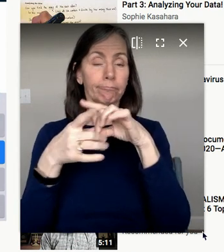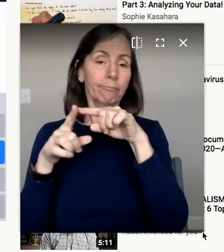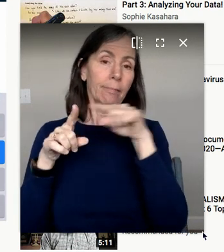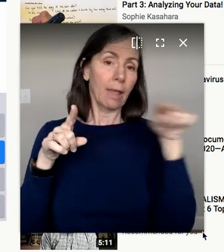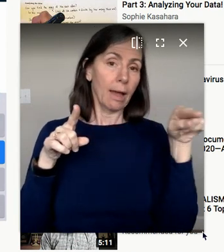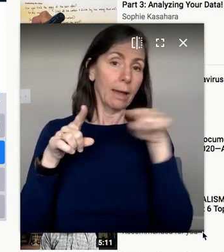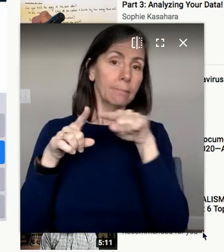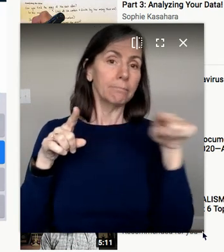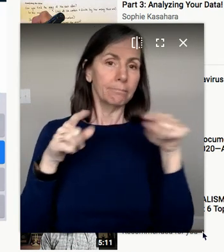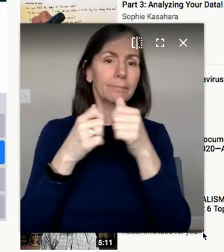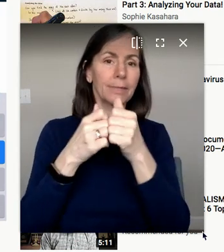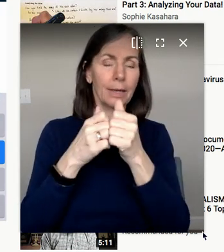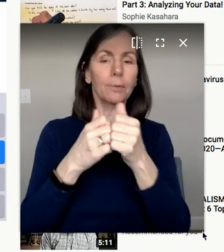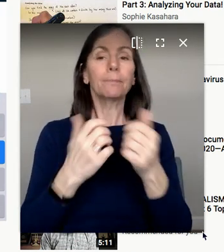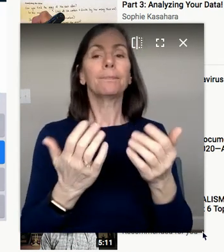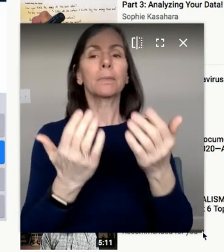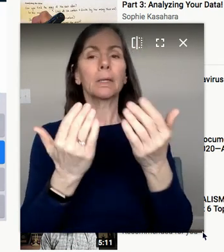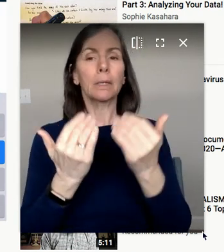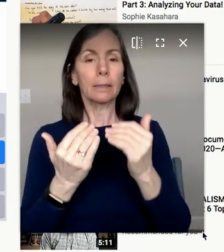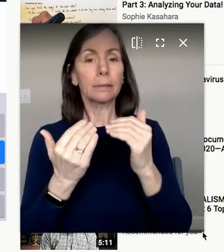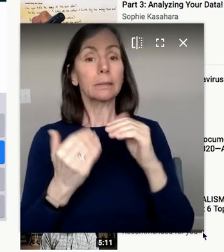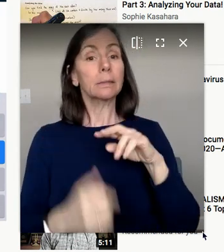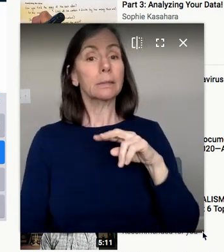Next, I'm going to go to 2.